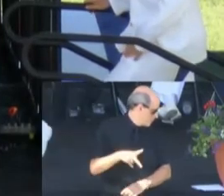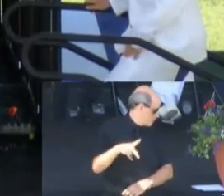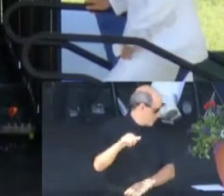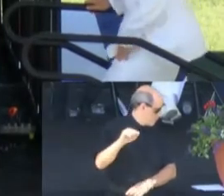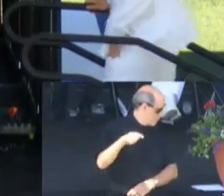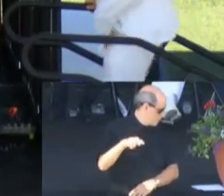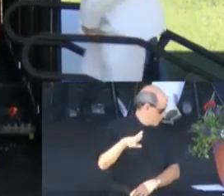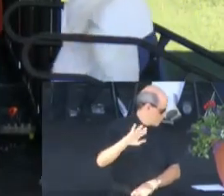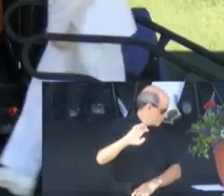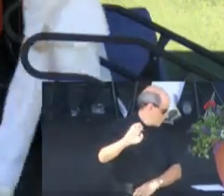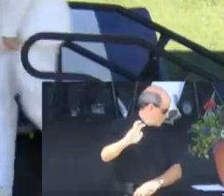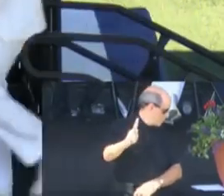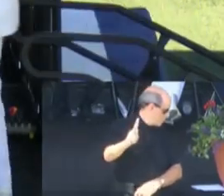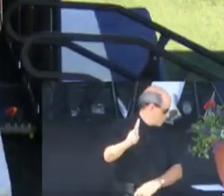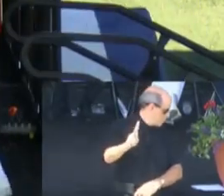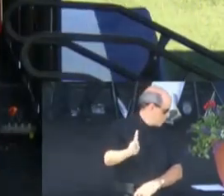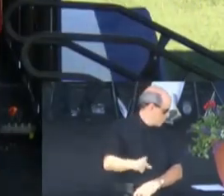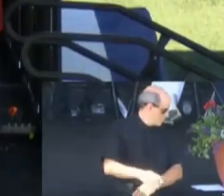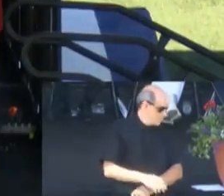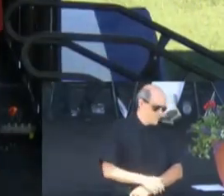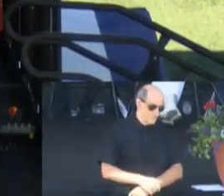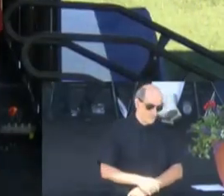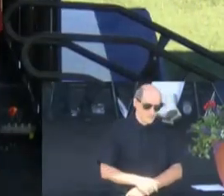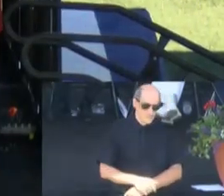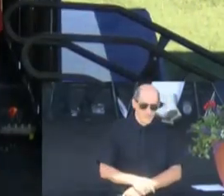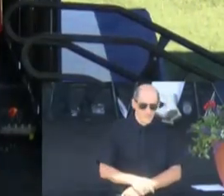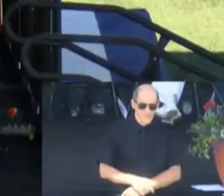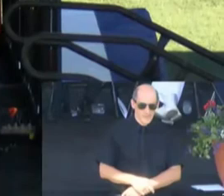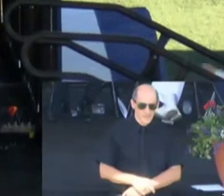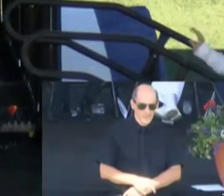Patrick Brian Higgins Jr.